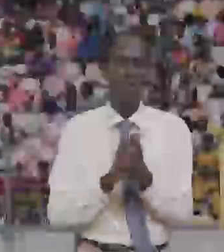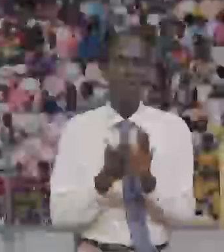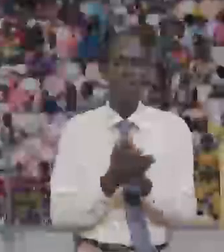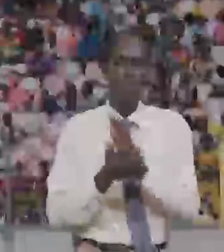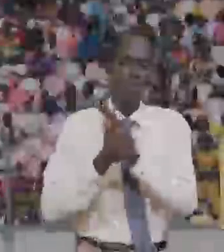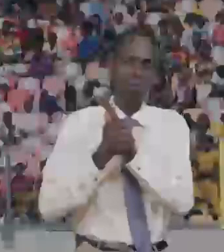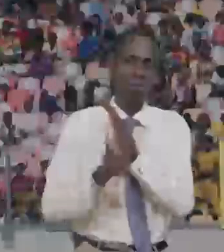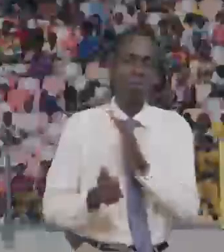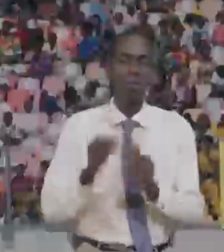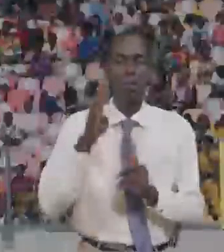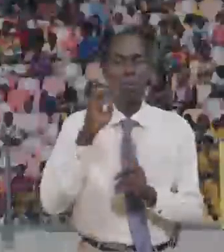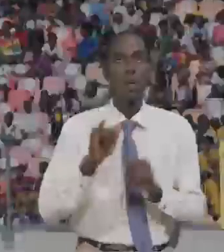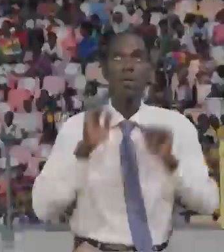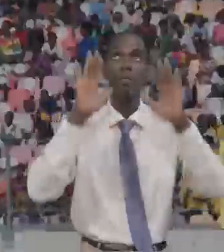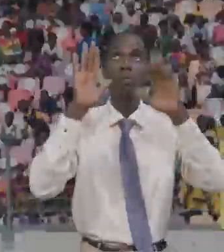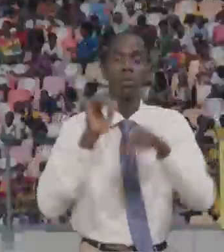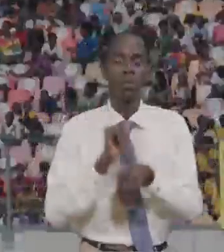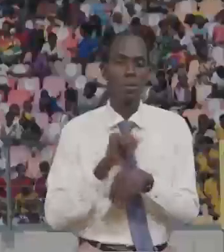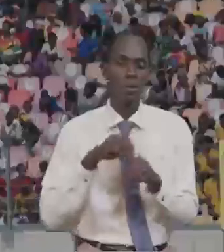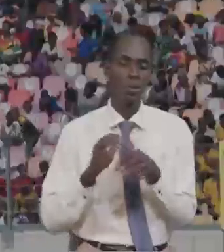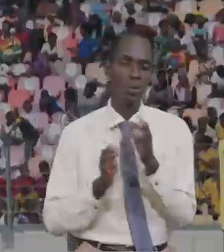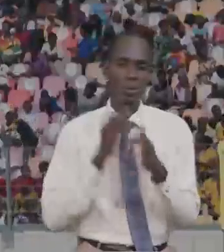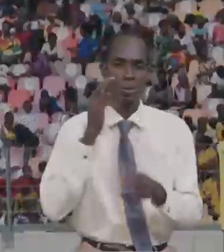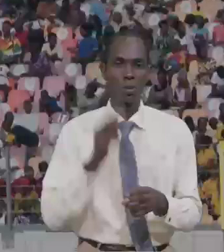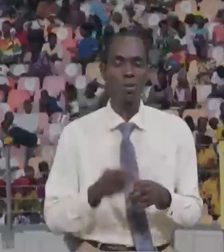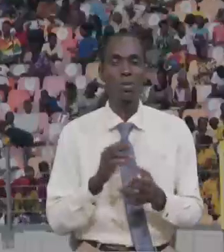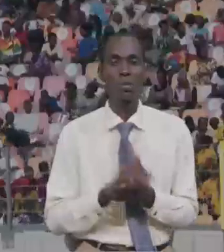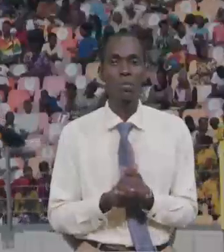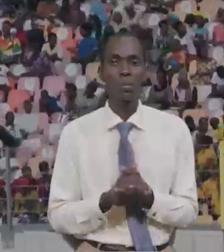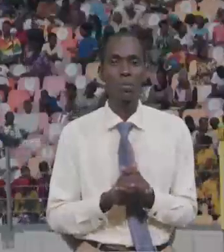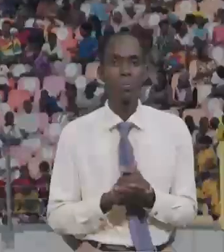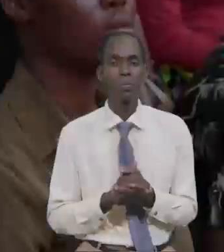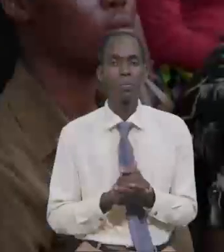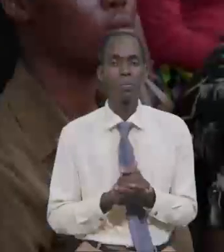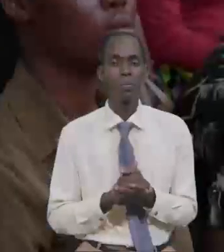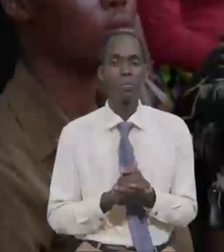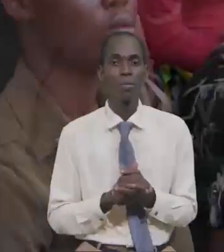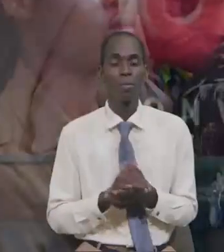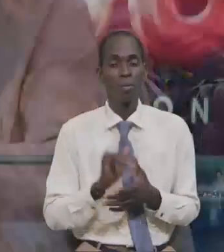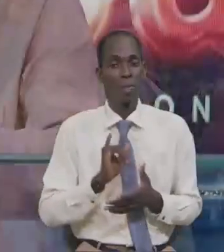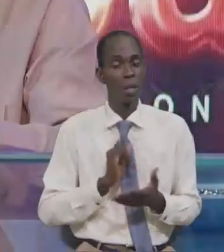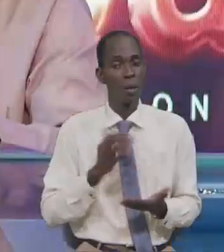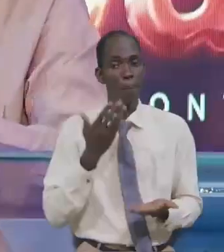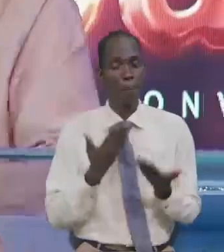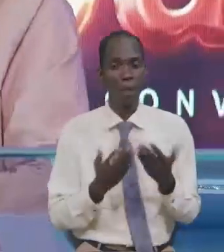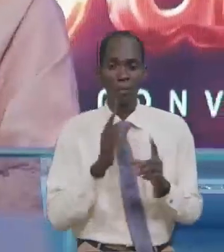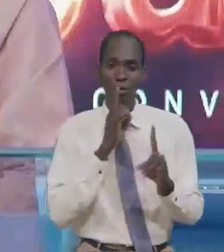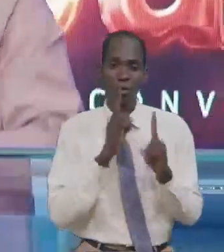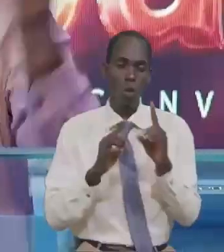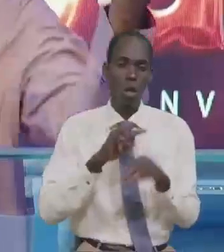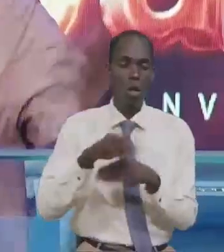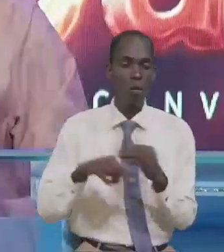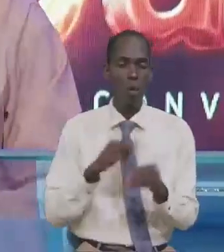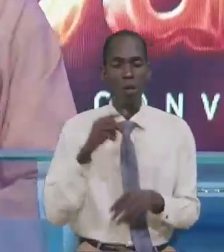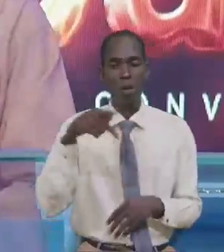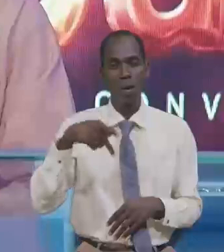about Paul. I might talk about myself. And then I say, as I